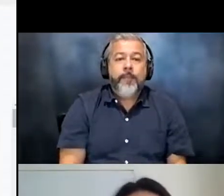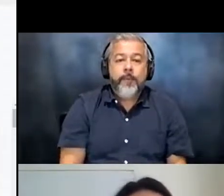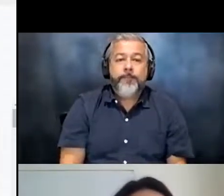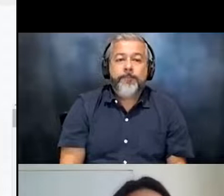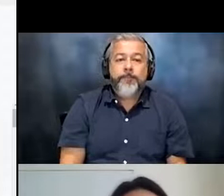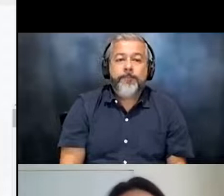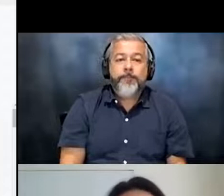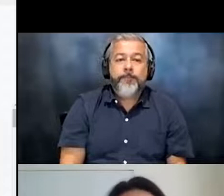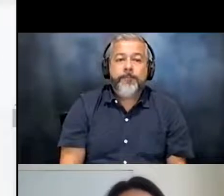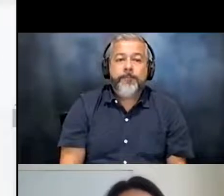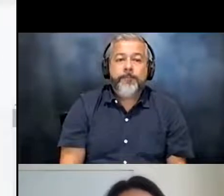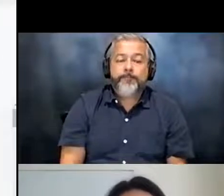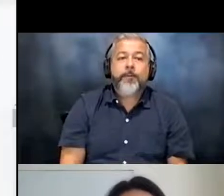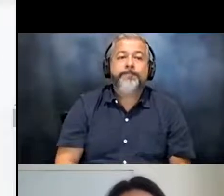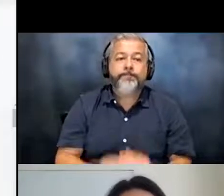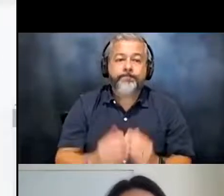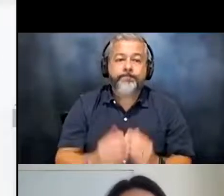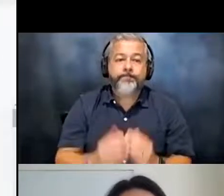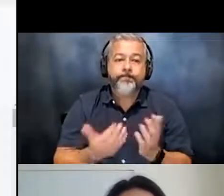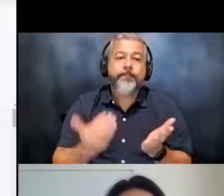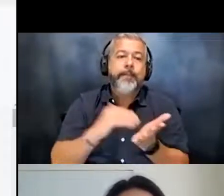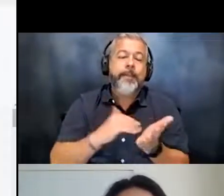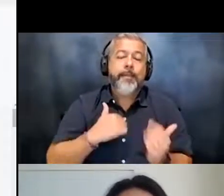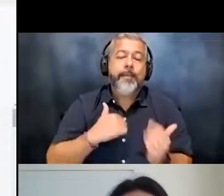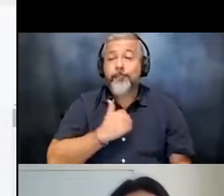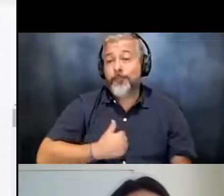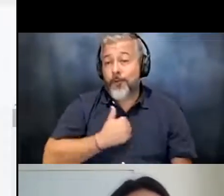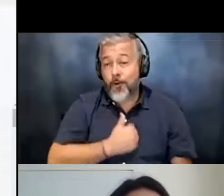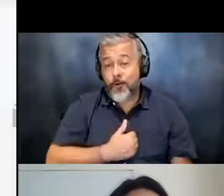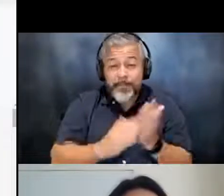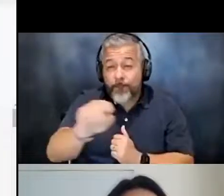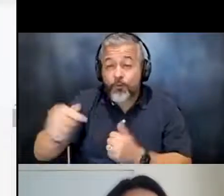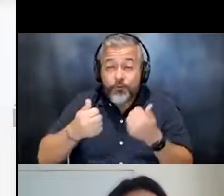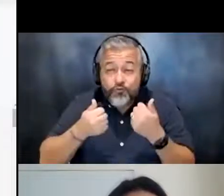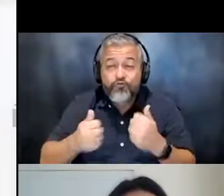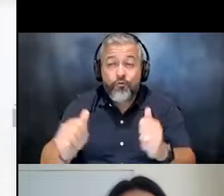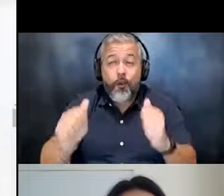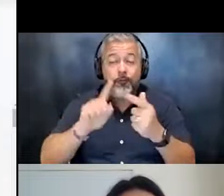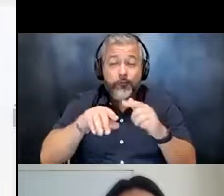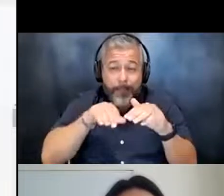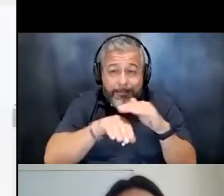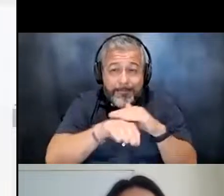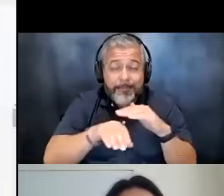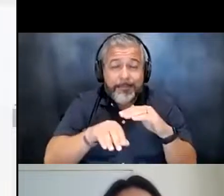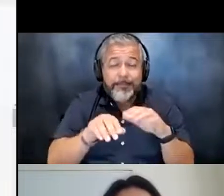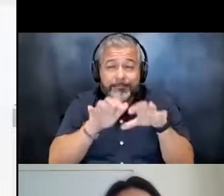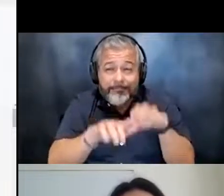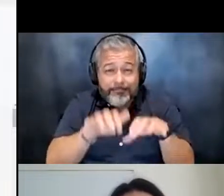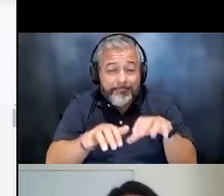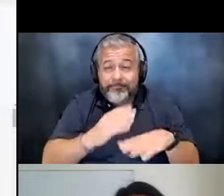And again, I'm very sorry to those that are trying to access. Sometimes it is a security problem